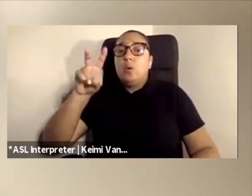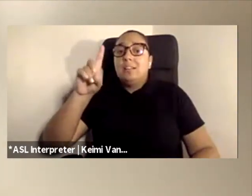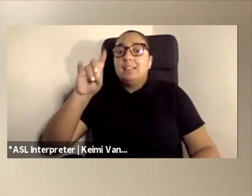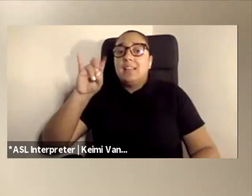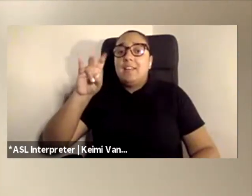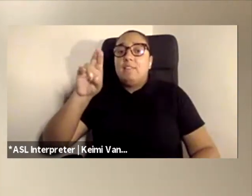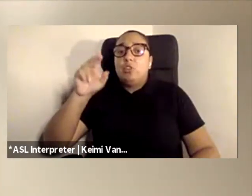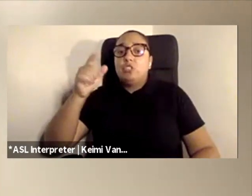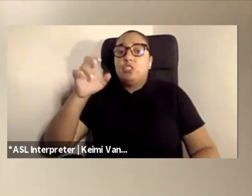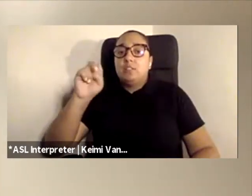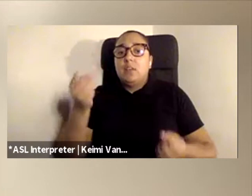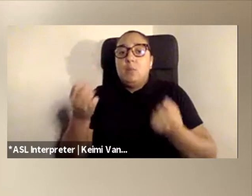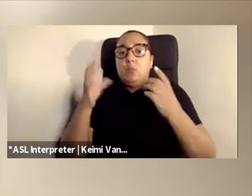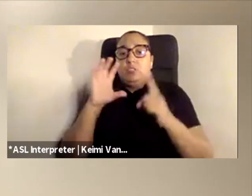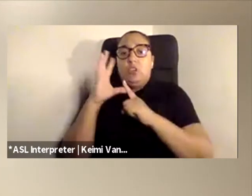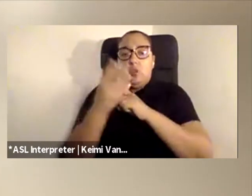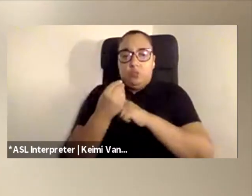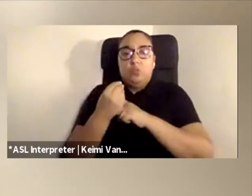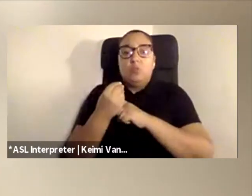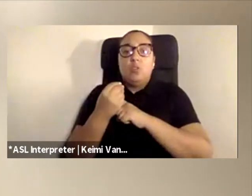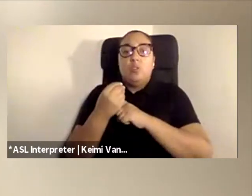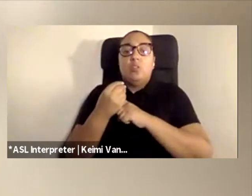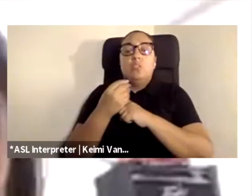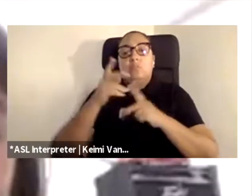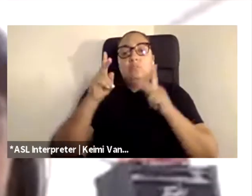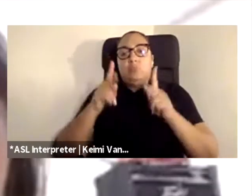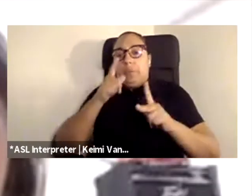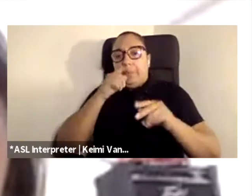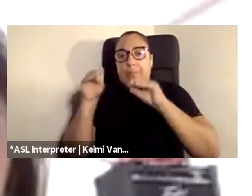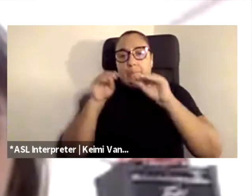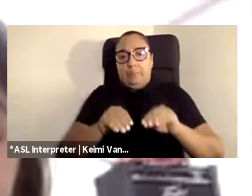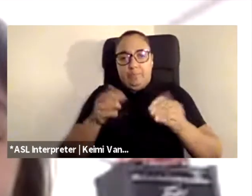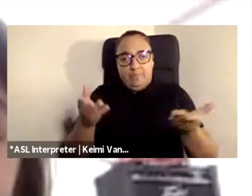you, Rebecca. Thank you so much for being here. Ami out.